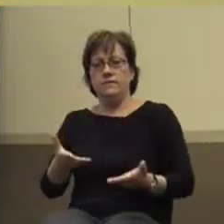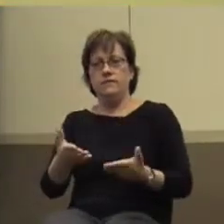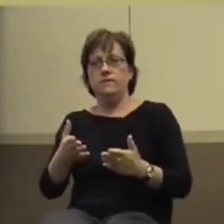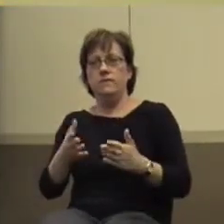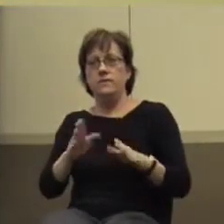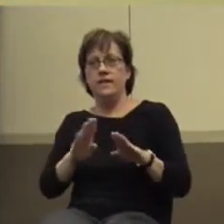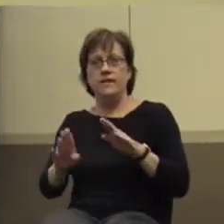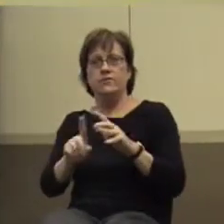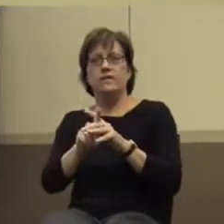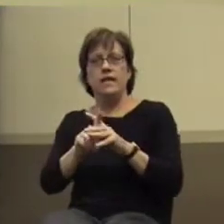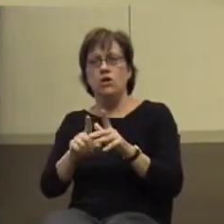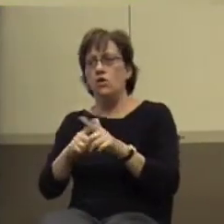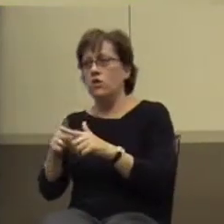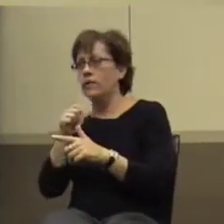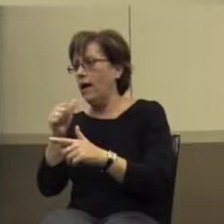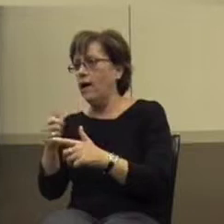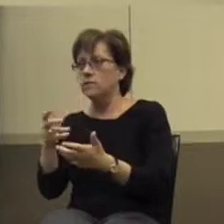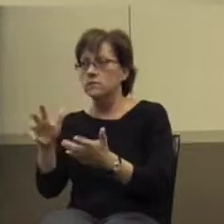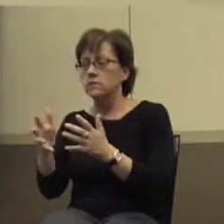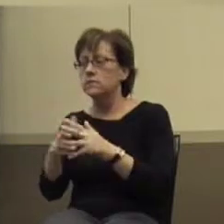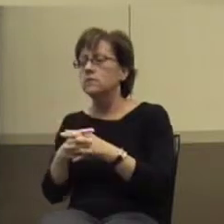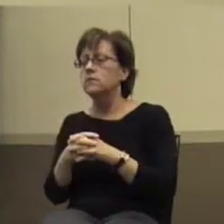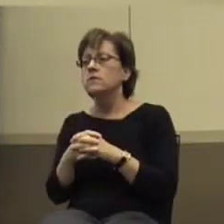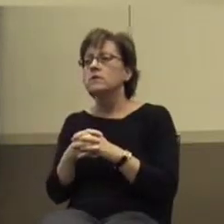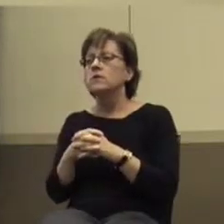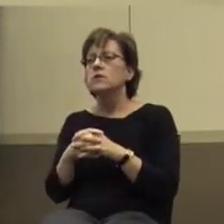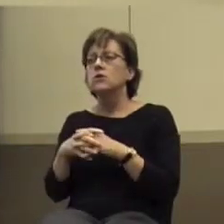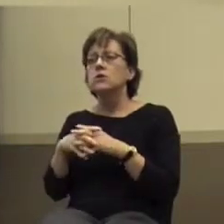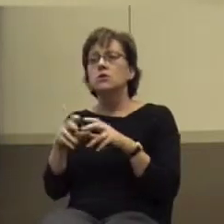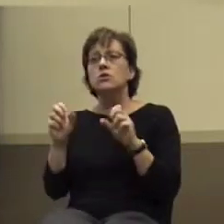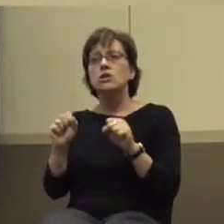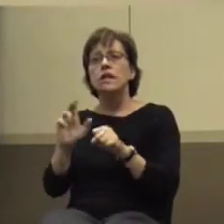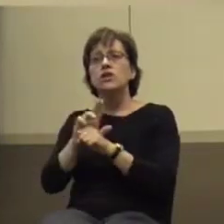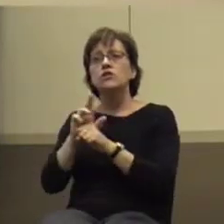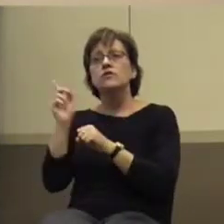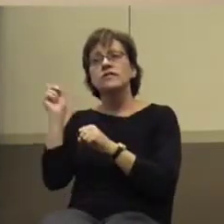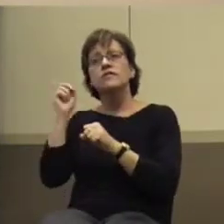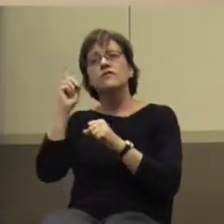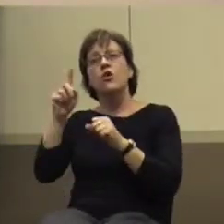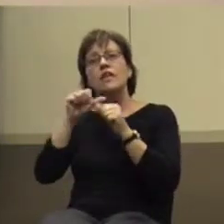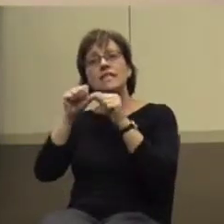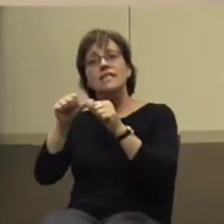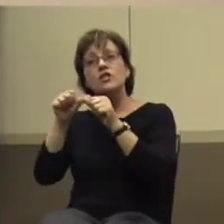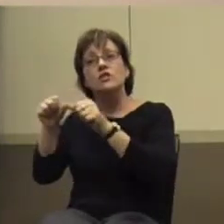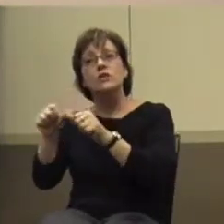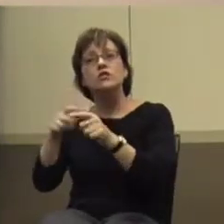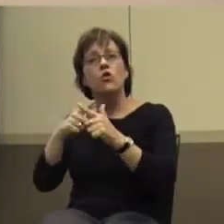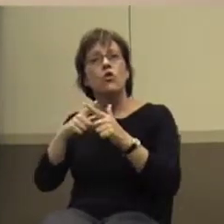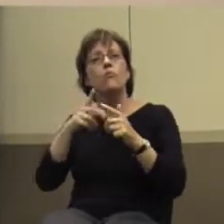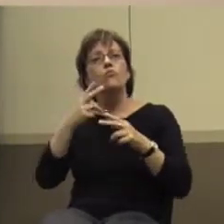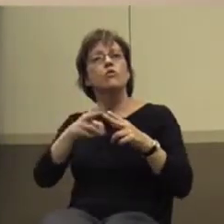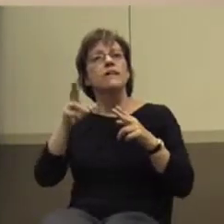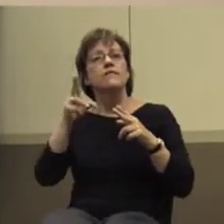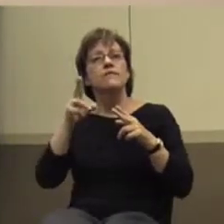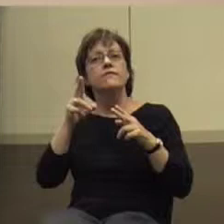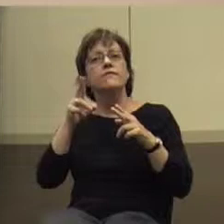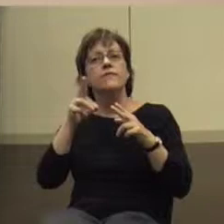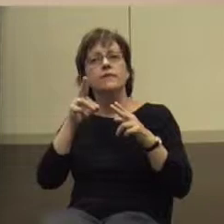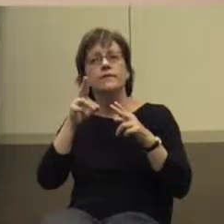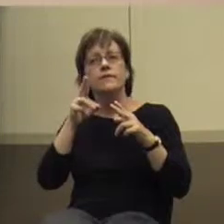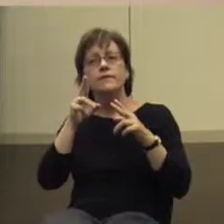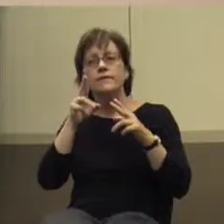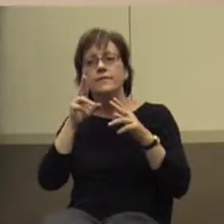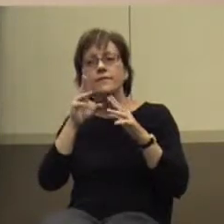So you can use this for continuous or those brief discrete behaviors. And if